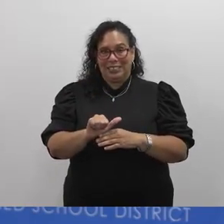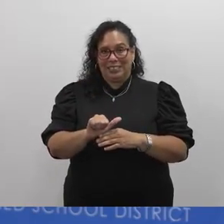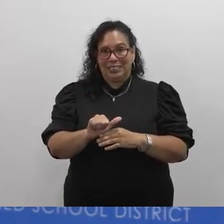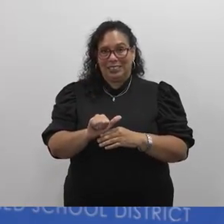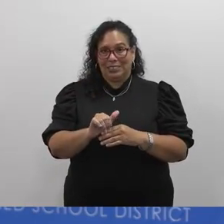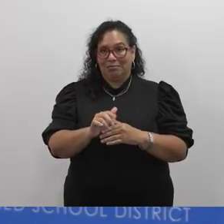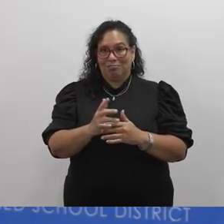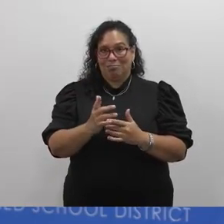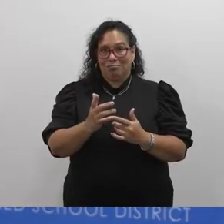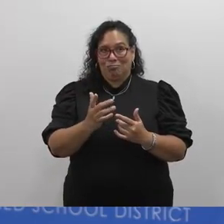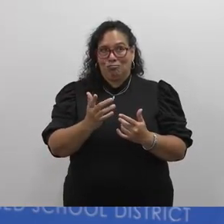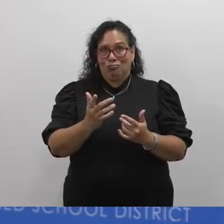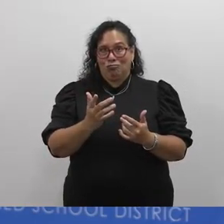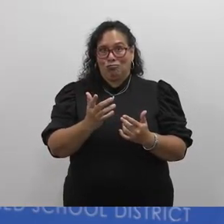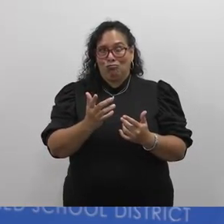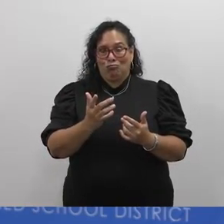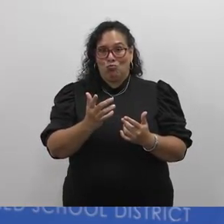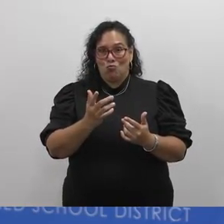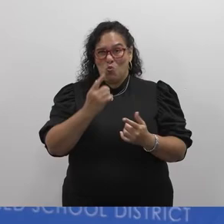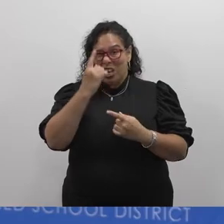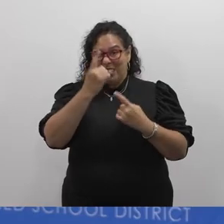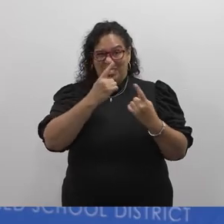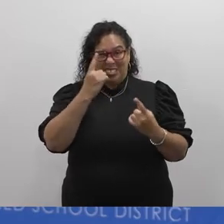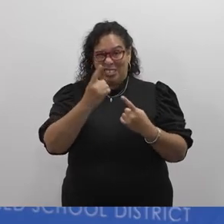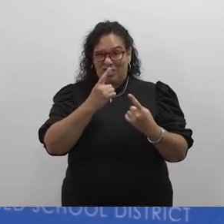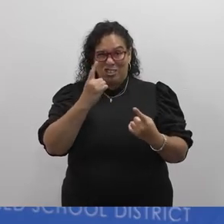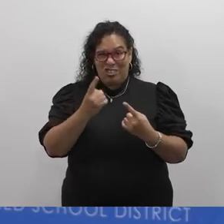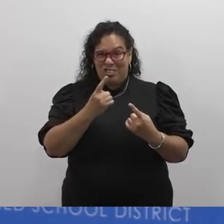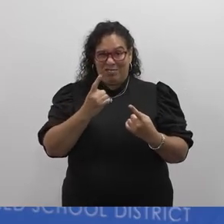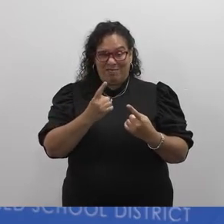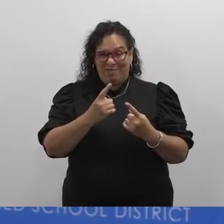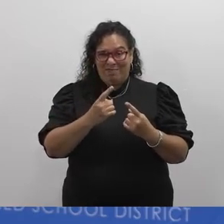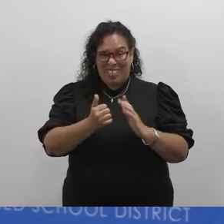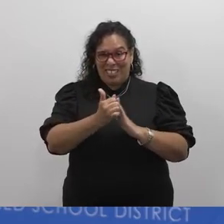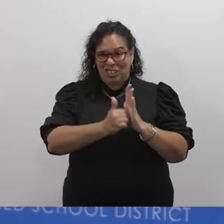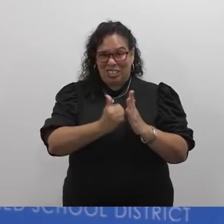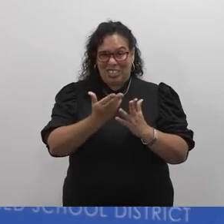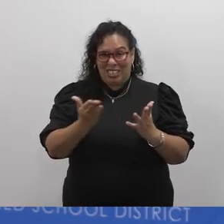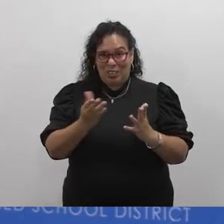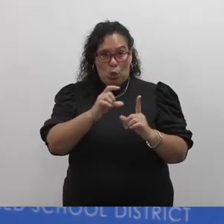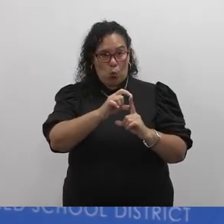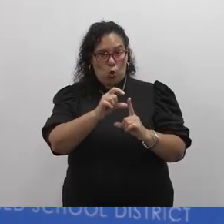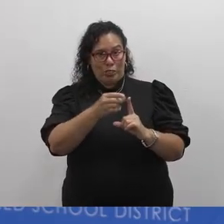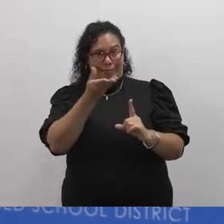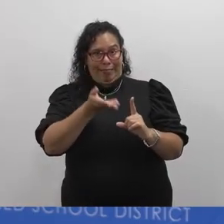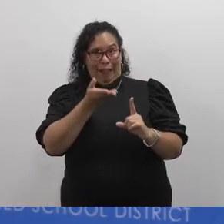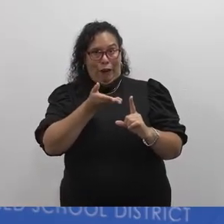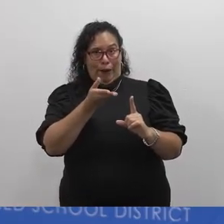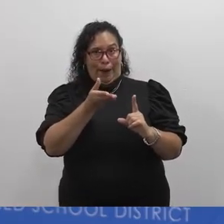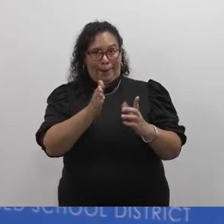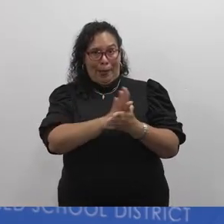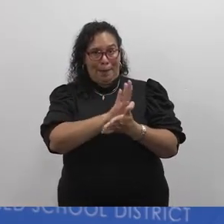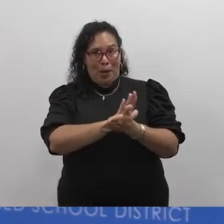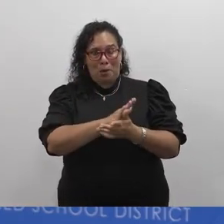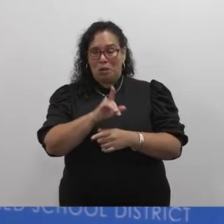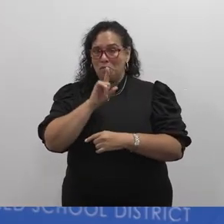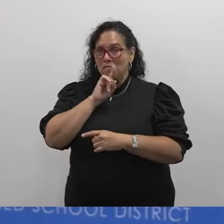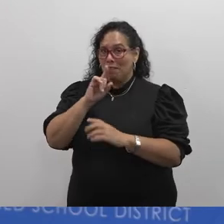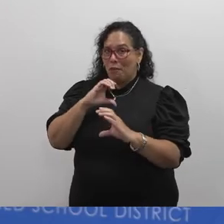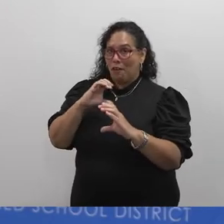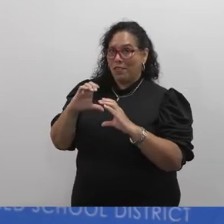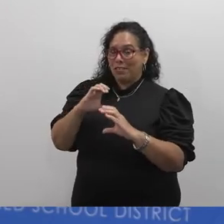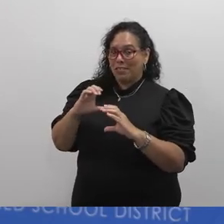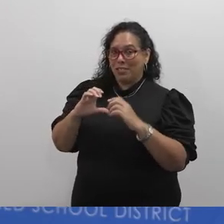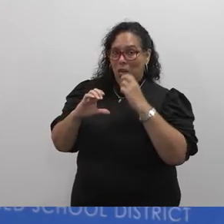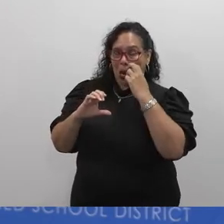what things do we consider in terms of public agenda. And again, we have the words on paper, but having a real conversation